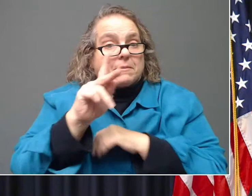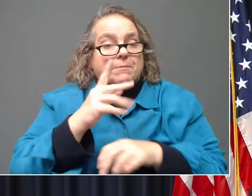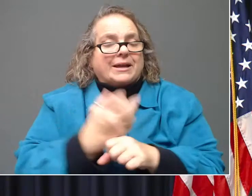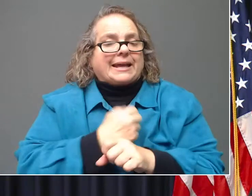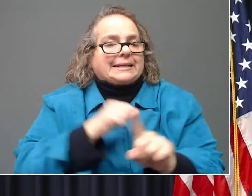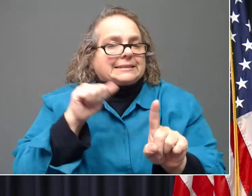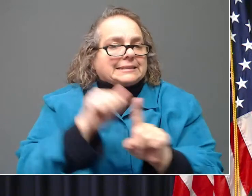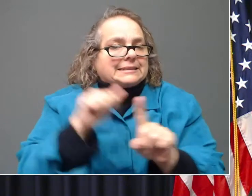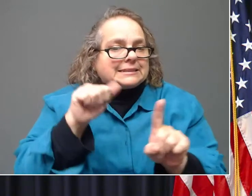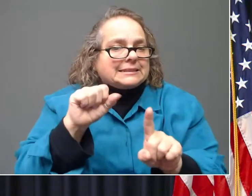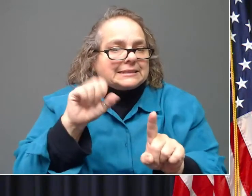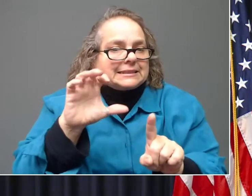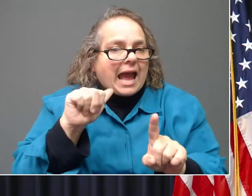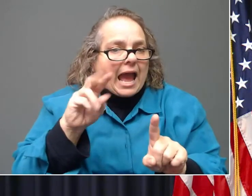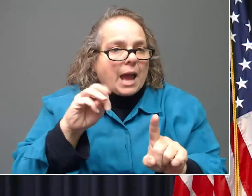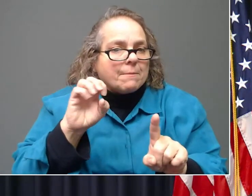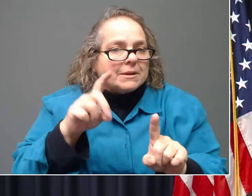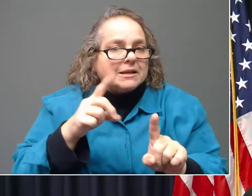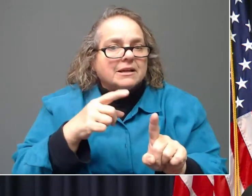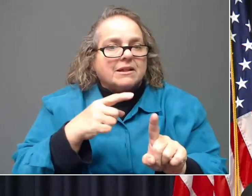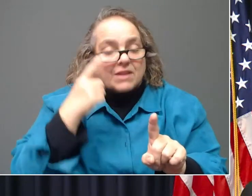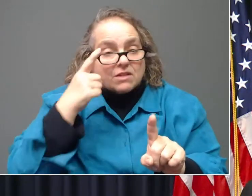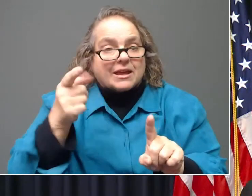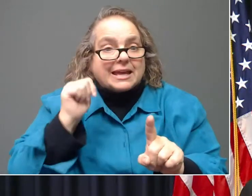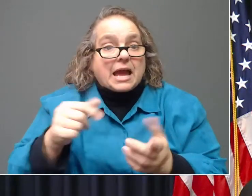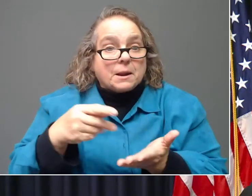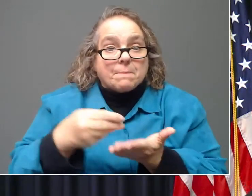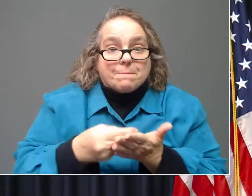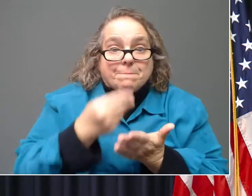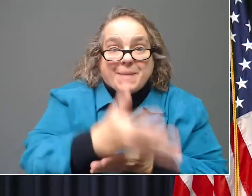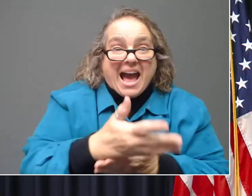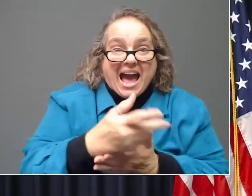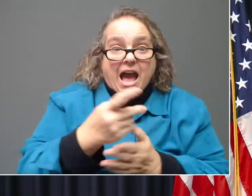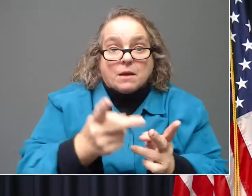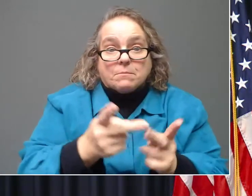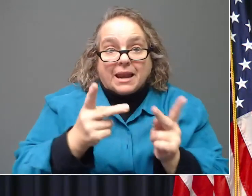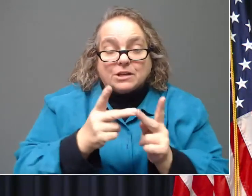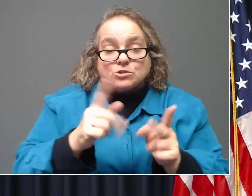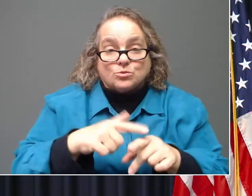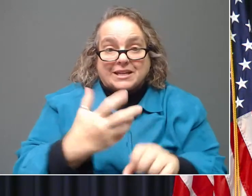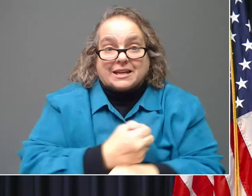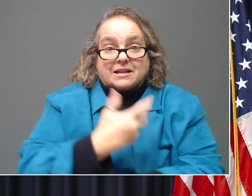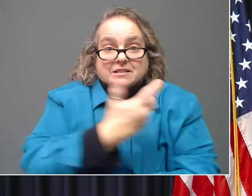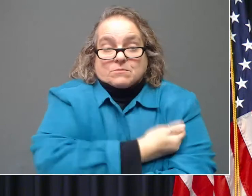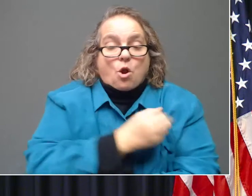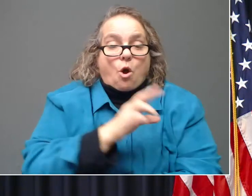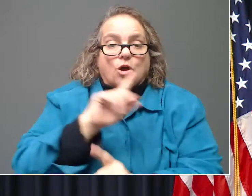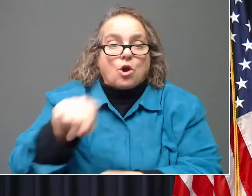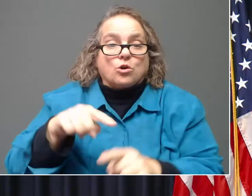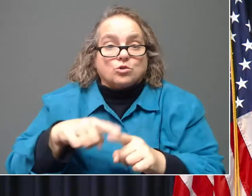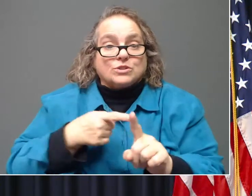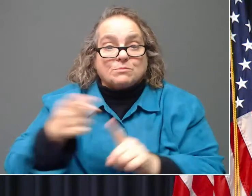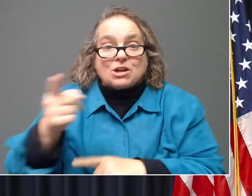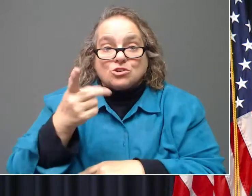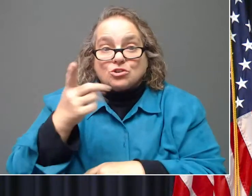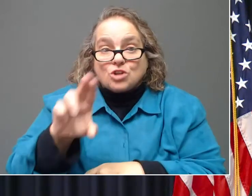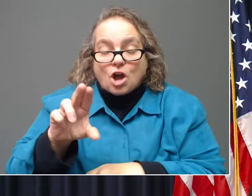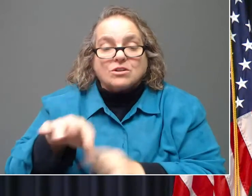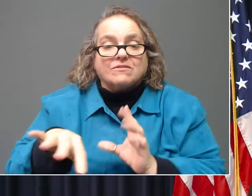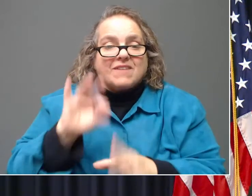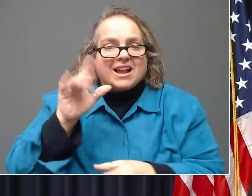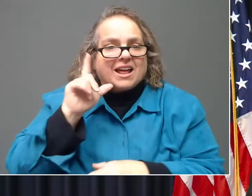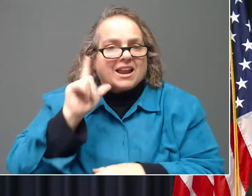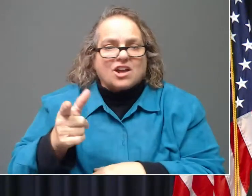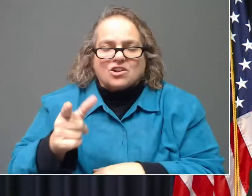thinking they can either pay for a slot or they're going to specialized doctors and finding out later on that they didn't even get a